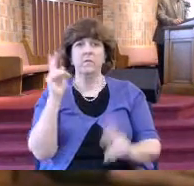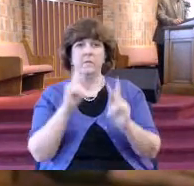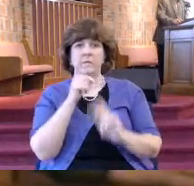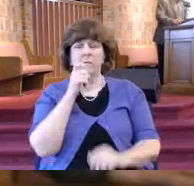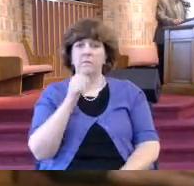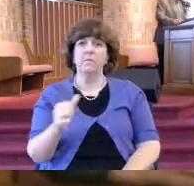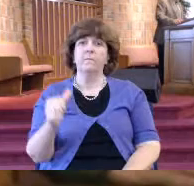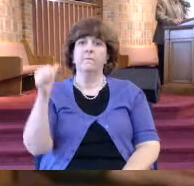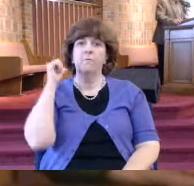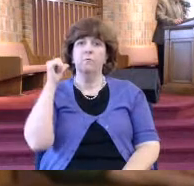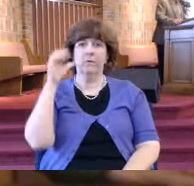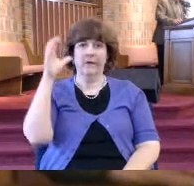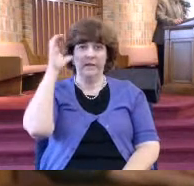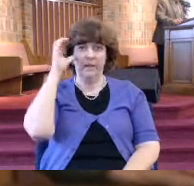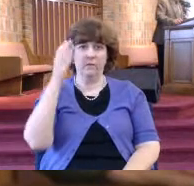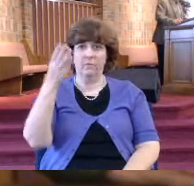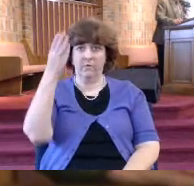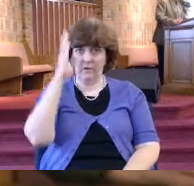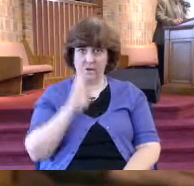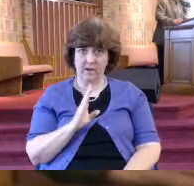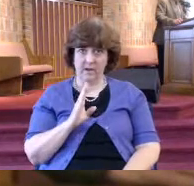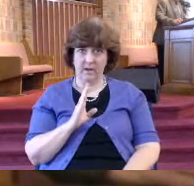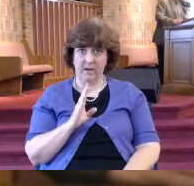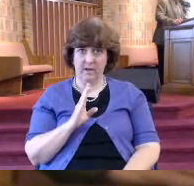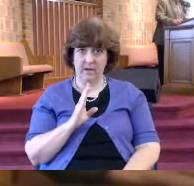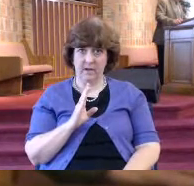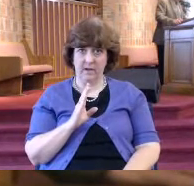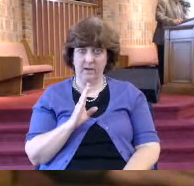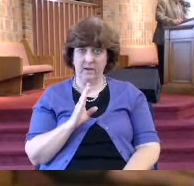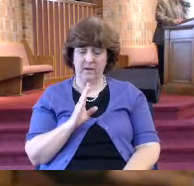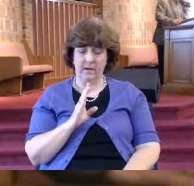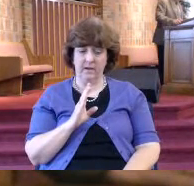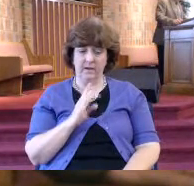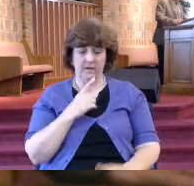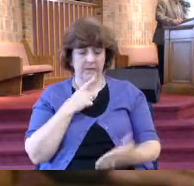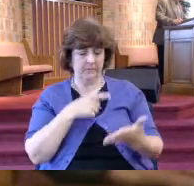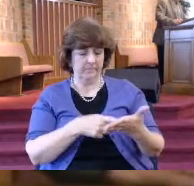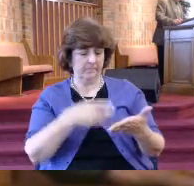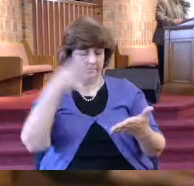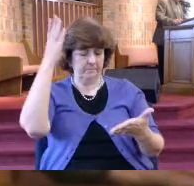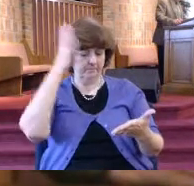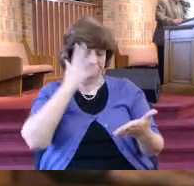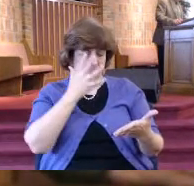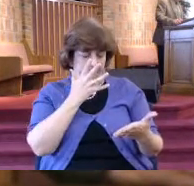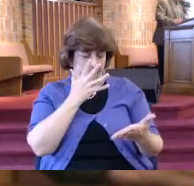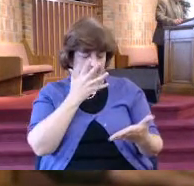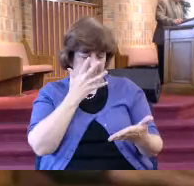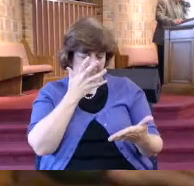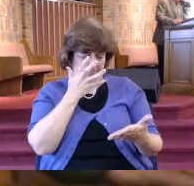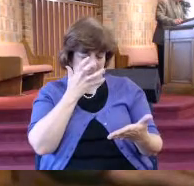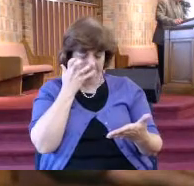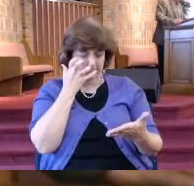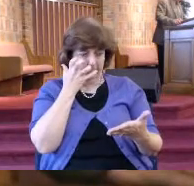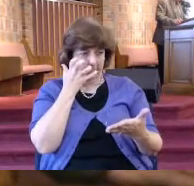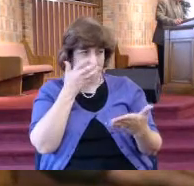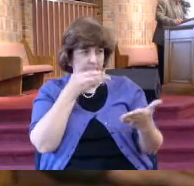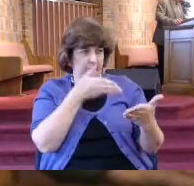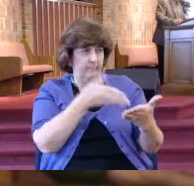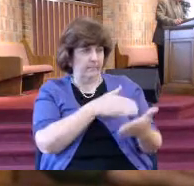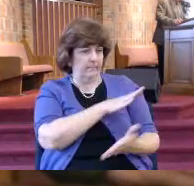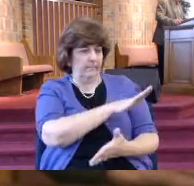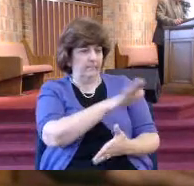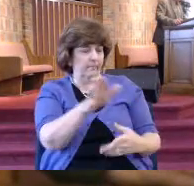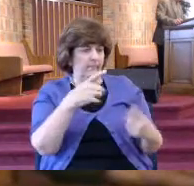God. For the wrath of God is revealed from heaven against all ungodliness